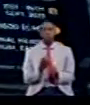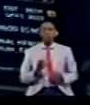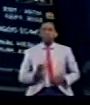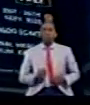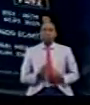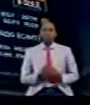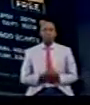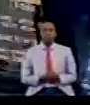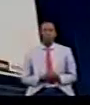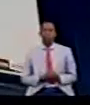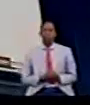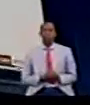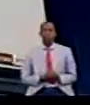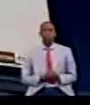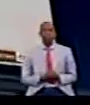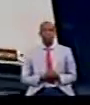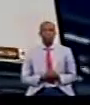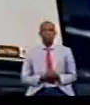Wow.